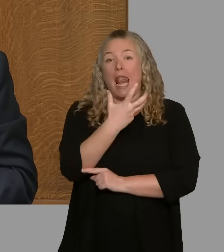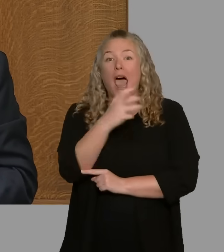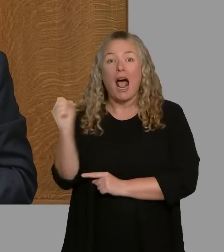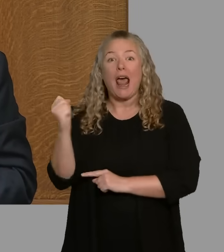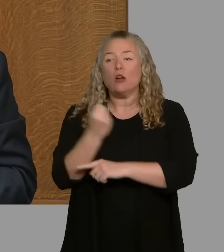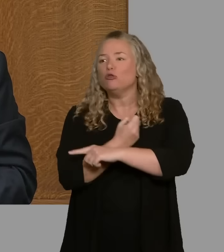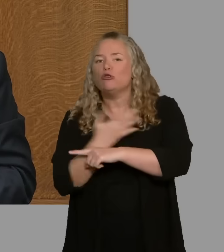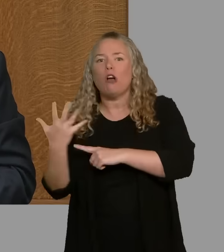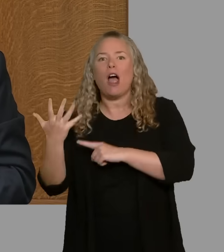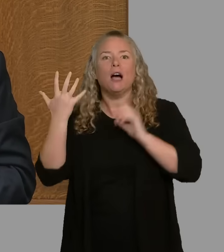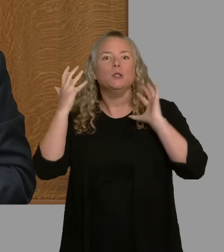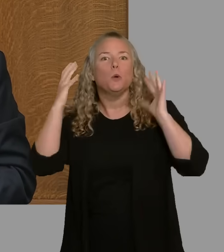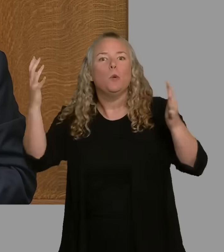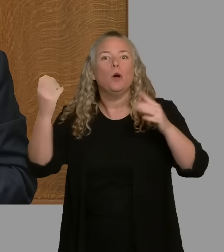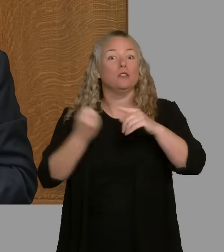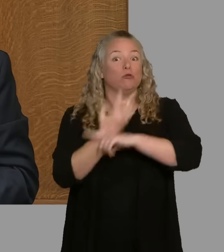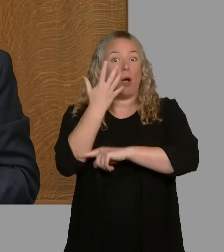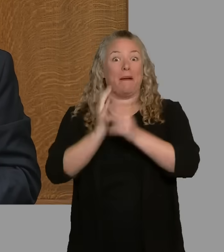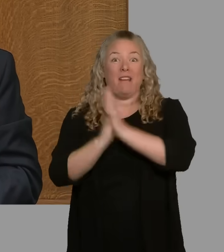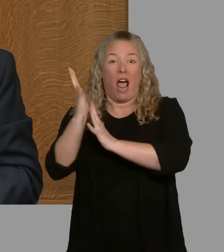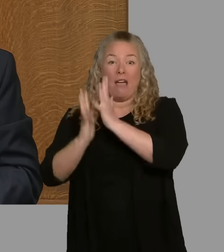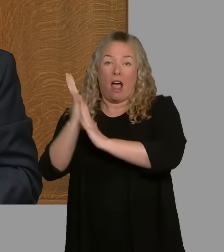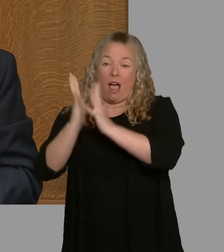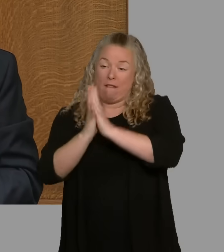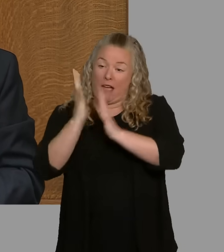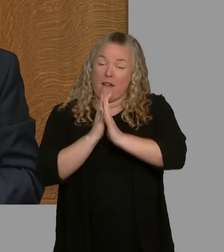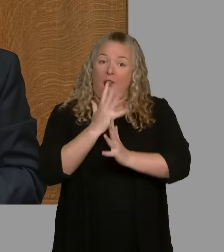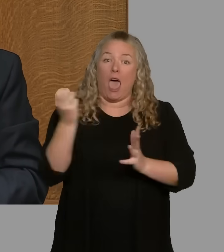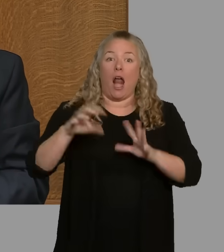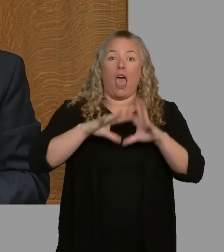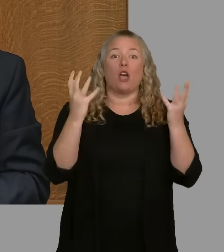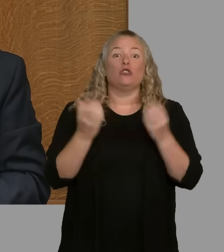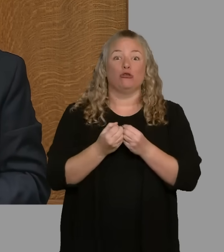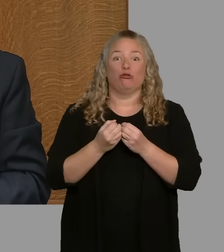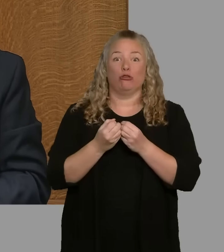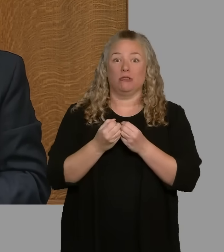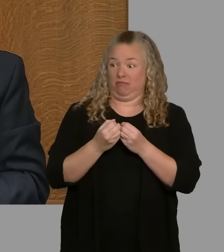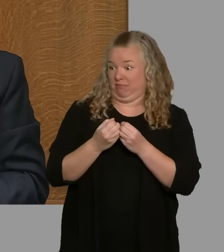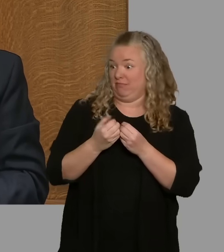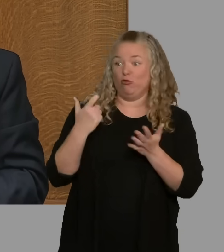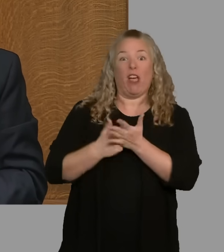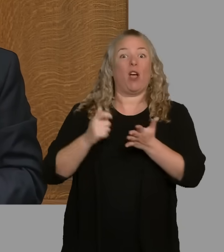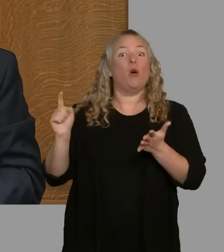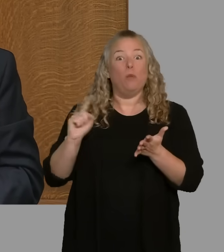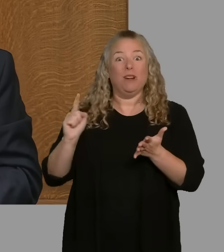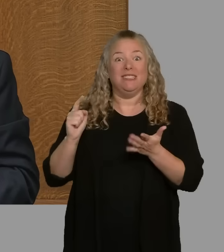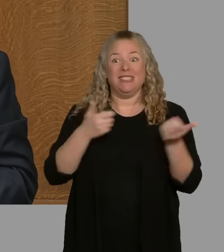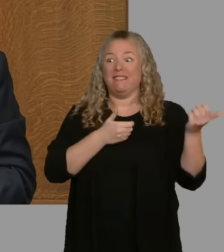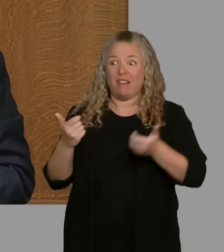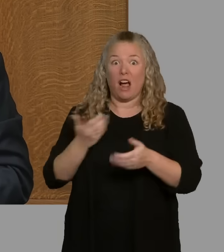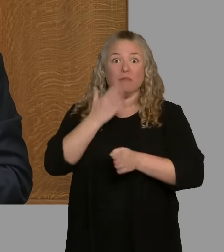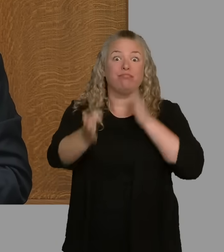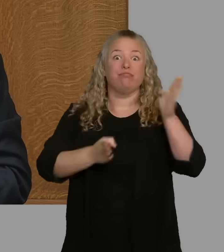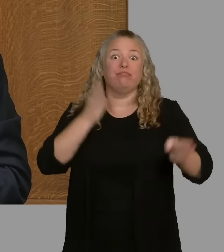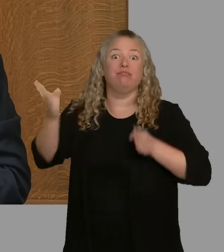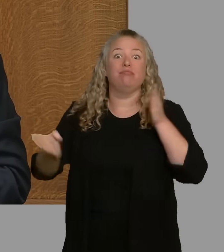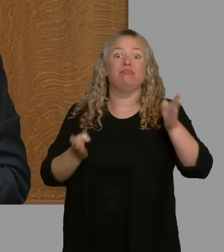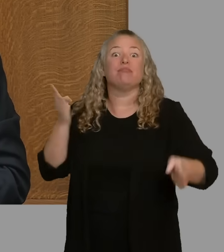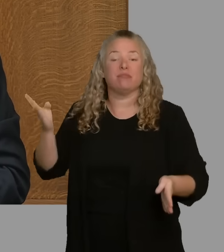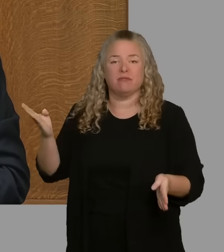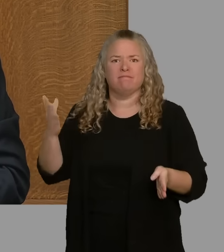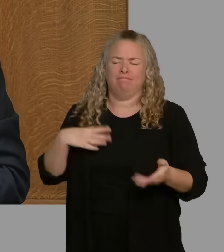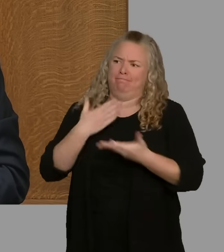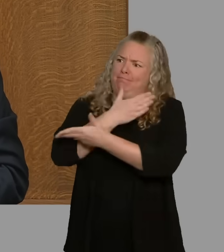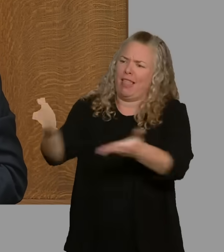rural funding is always an issue, and the funding of the delivery of rural services is always a challenge. Would he arrange for a meeting with the relevant minister in the